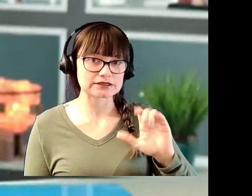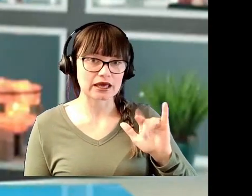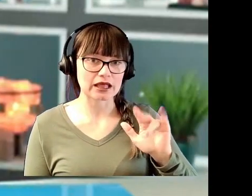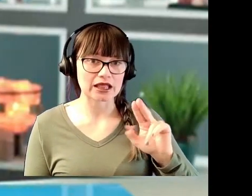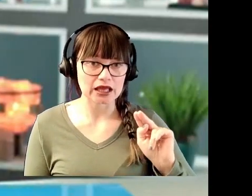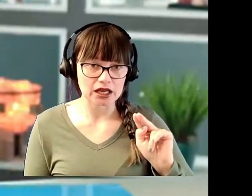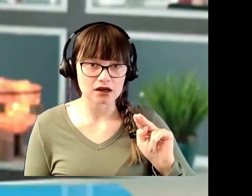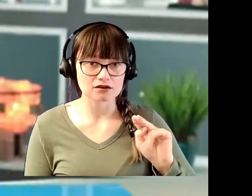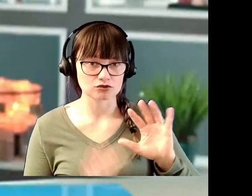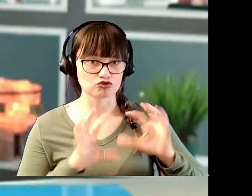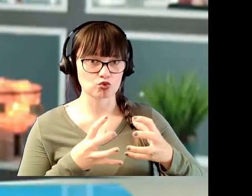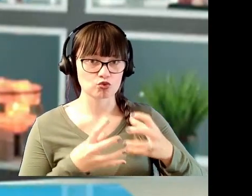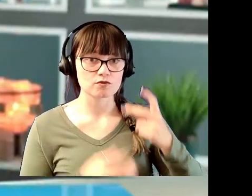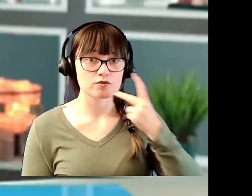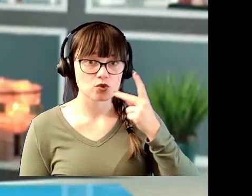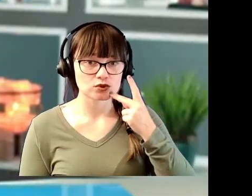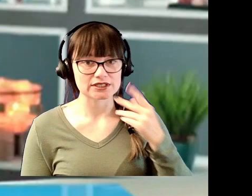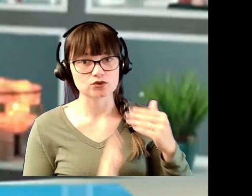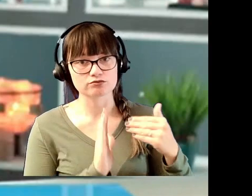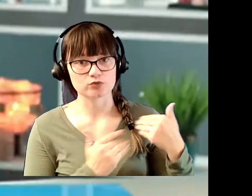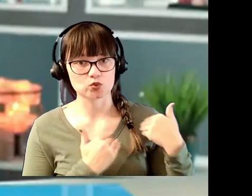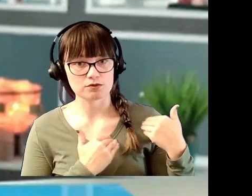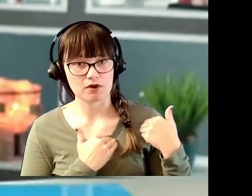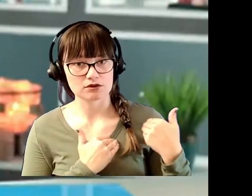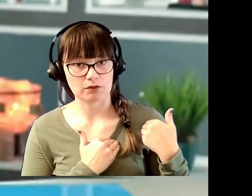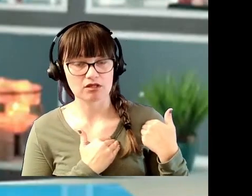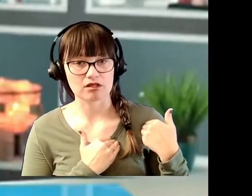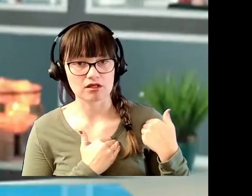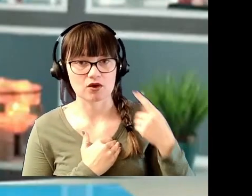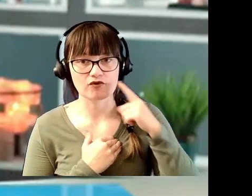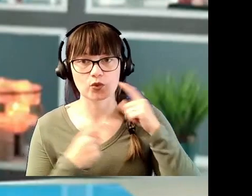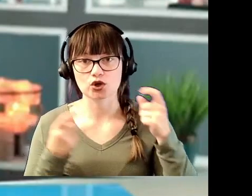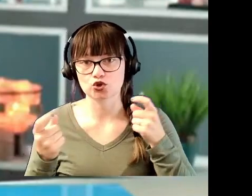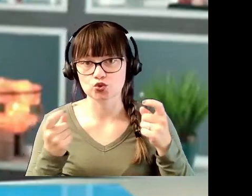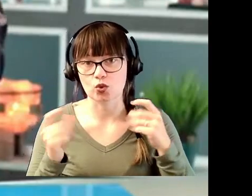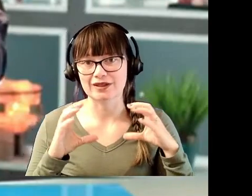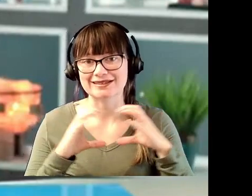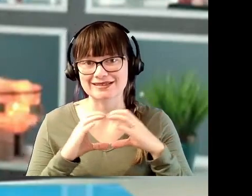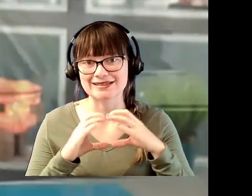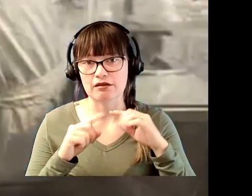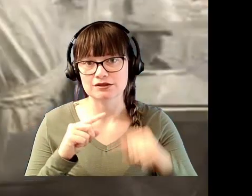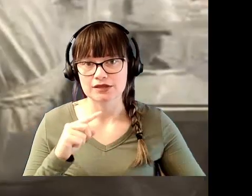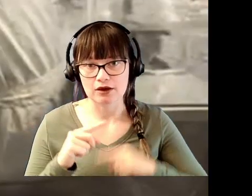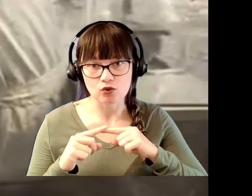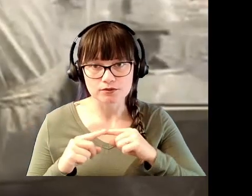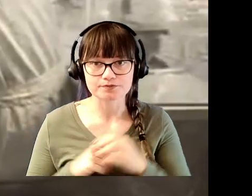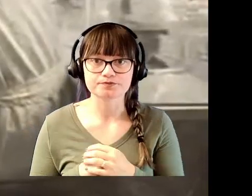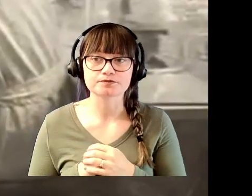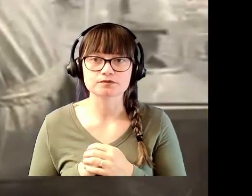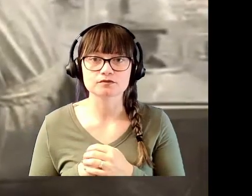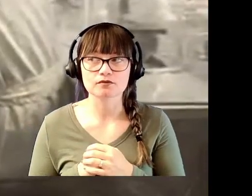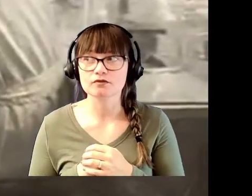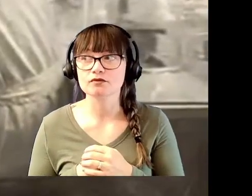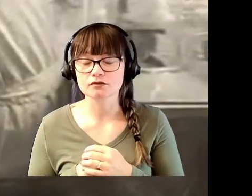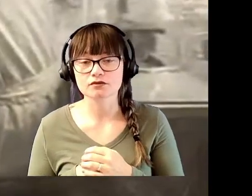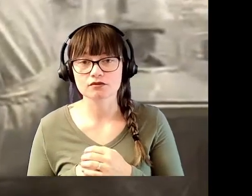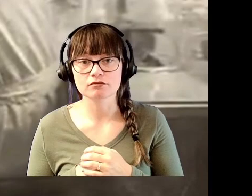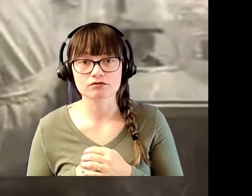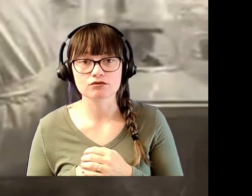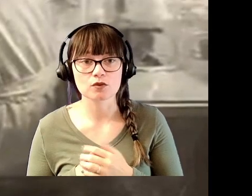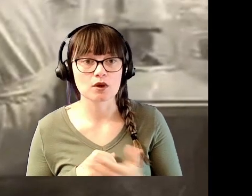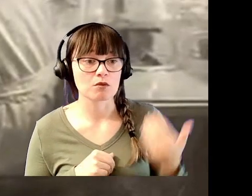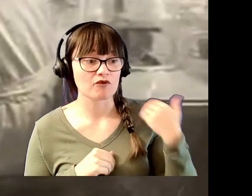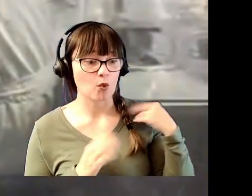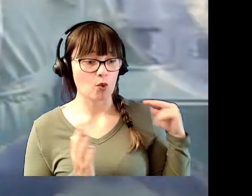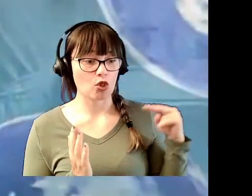of proteins which are responsible for controlling the cell cycle. So really early, when we first started kind of looking at